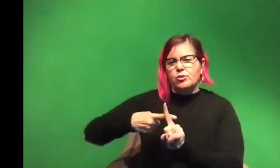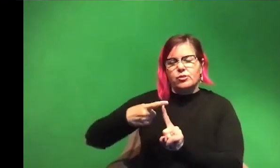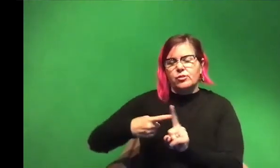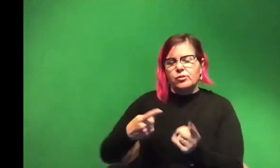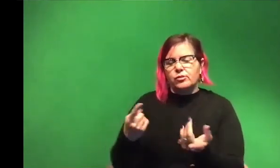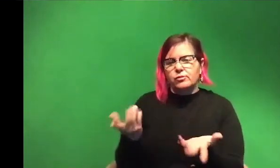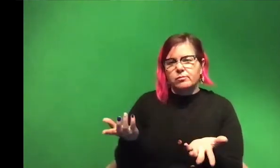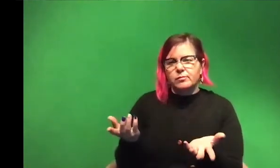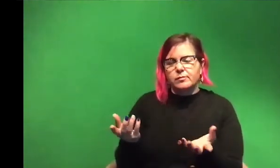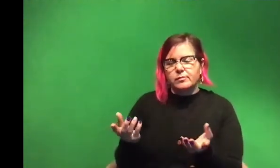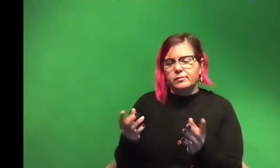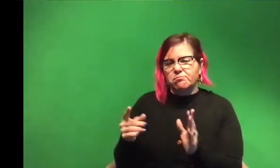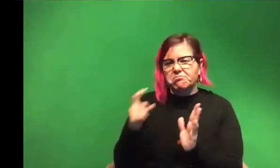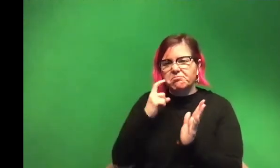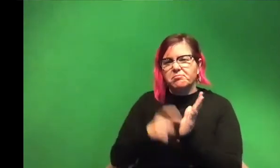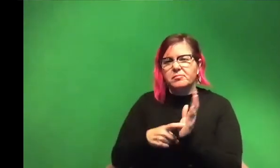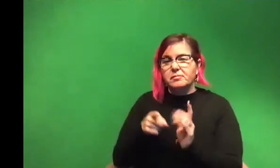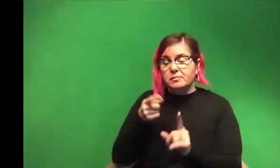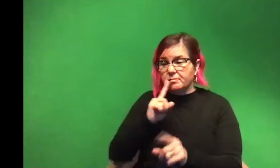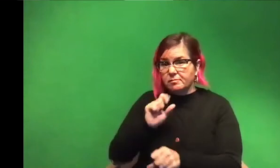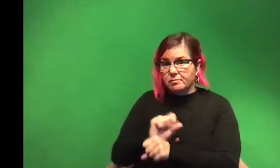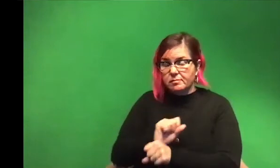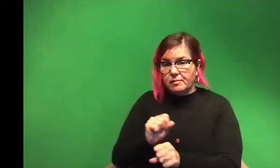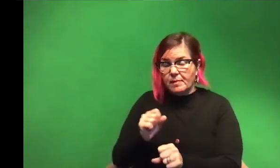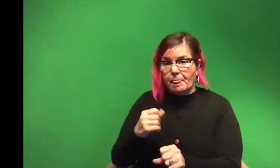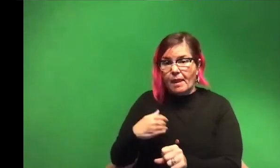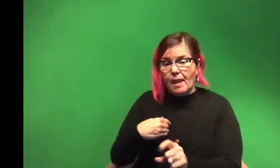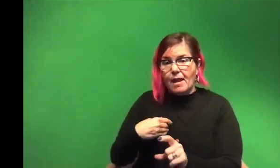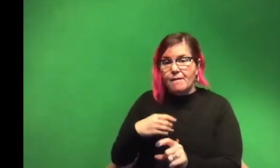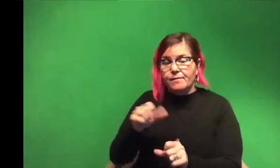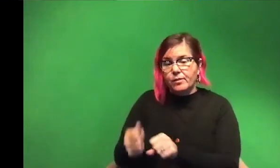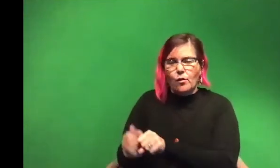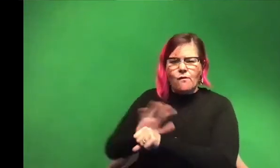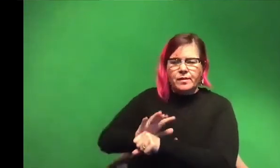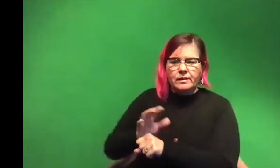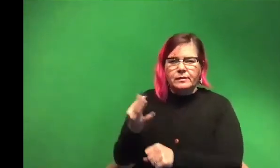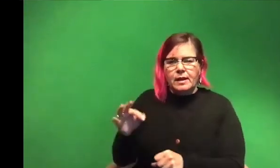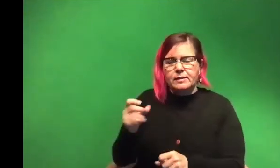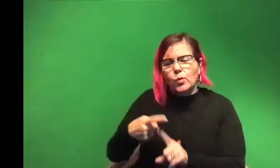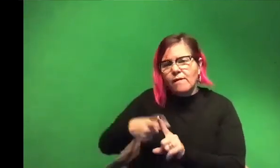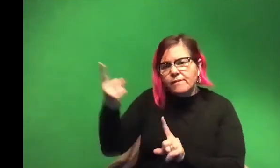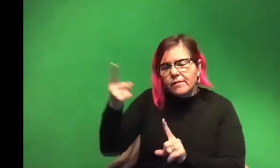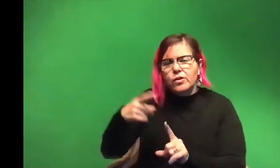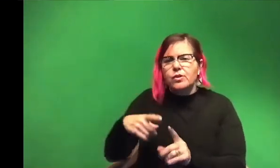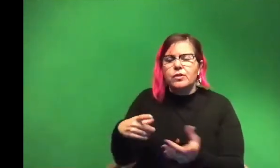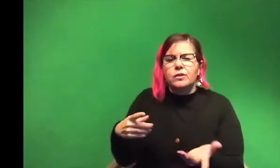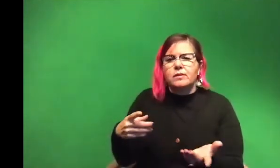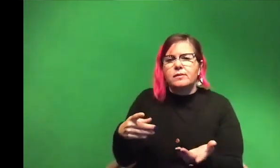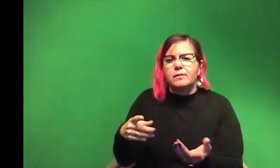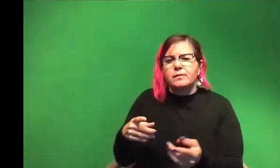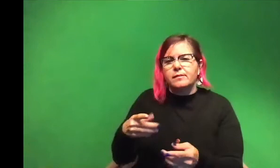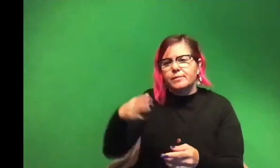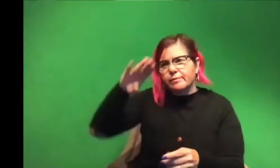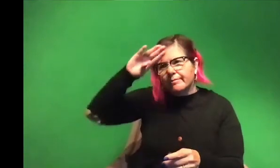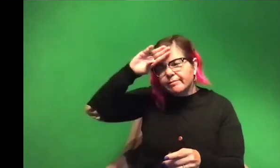to ascertain if someone actually did have COVID-19 or a fever based on their forehead.